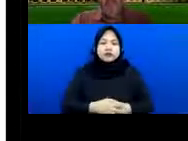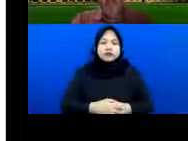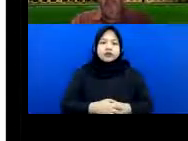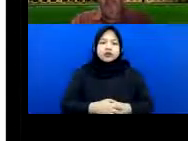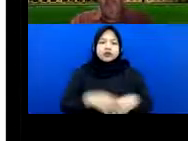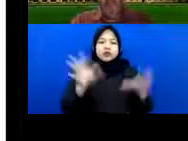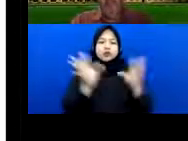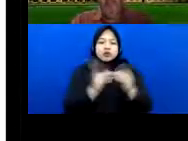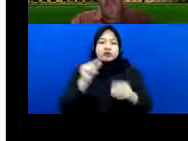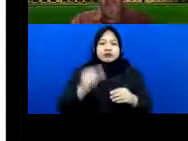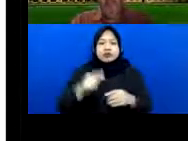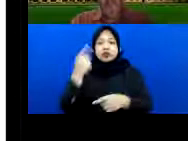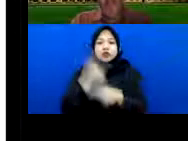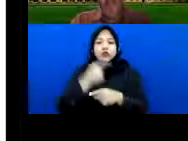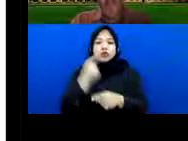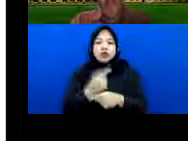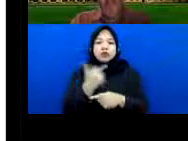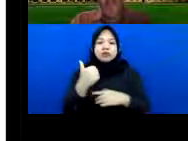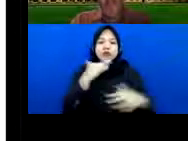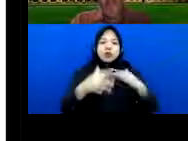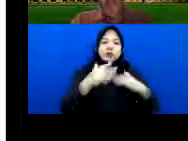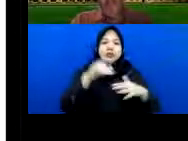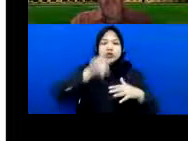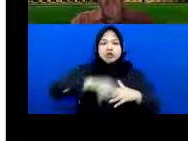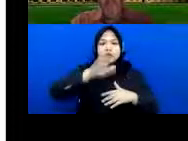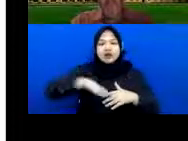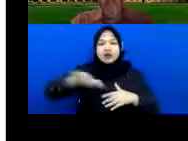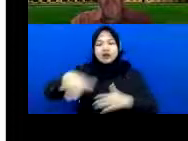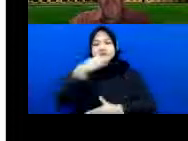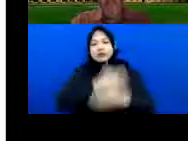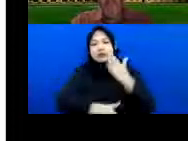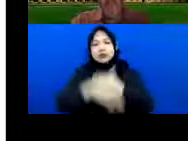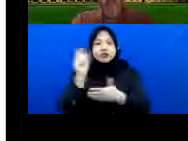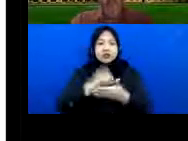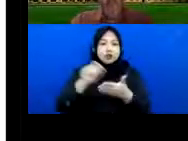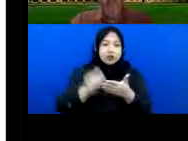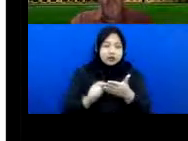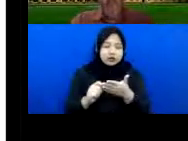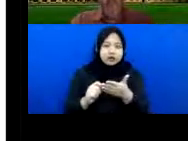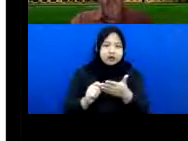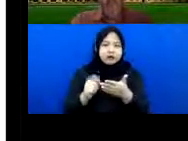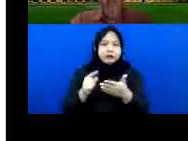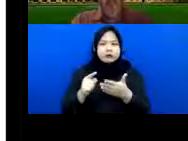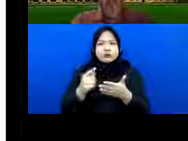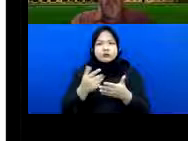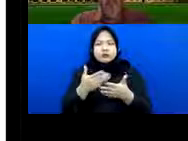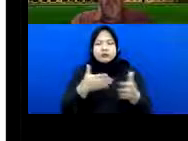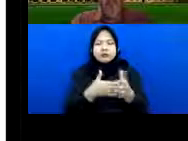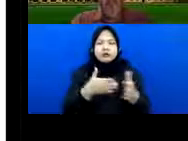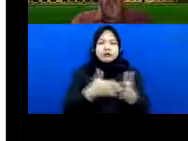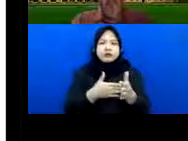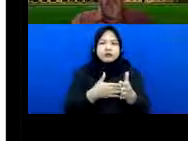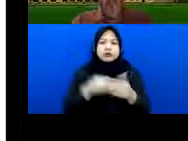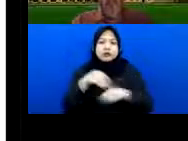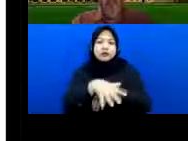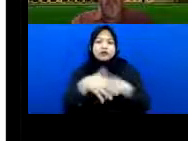number of teachers who can accommodate the needs of children with disability in schools is often limited, which consequently